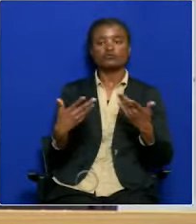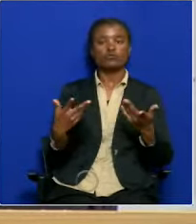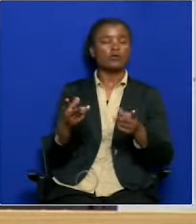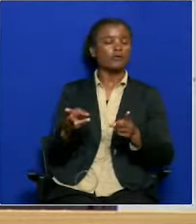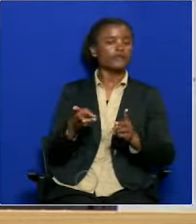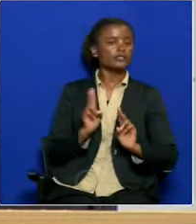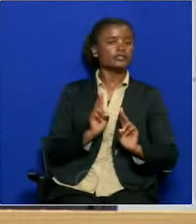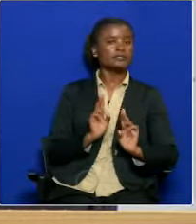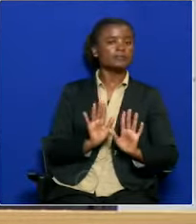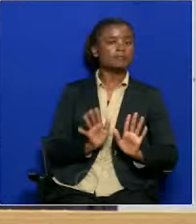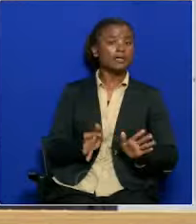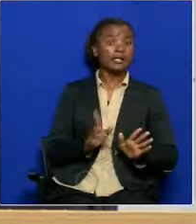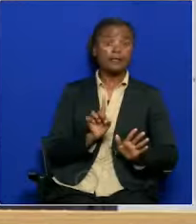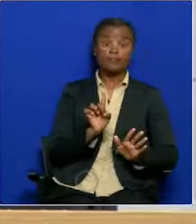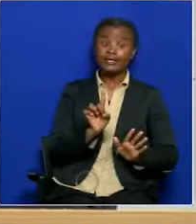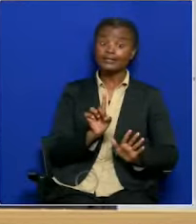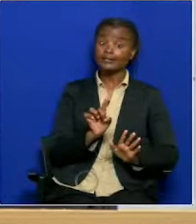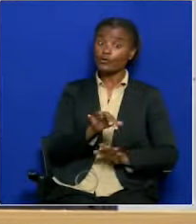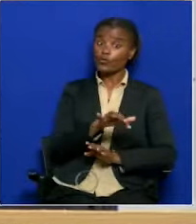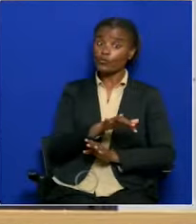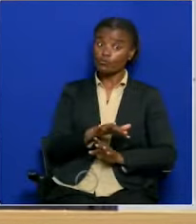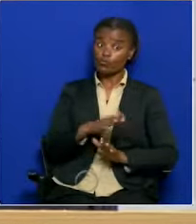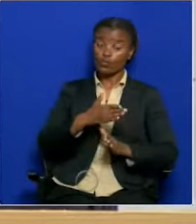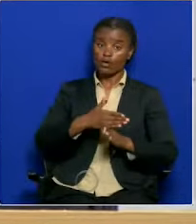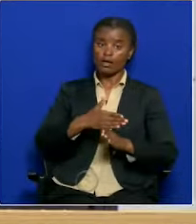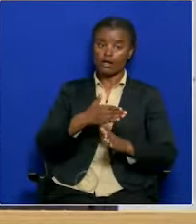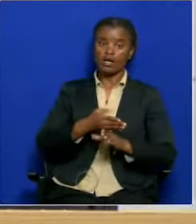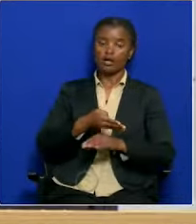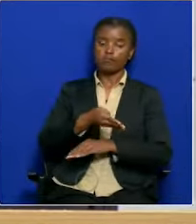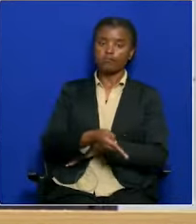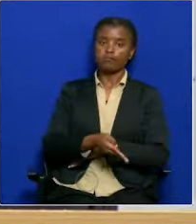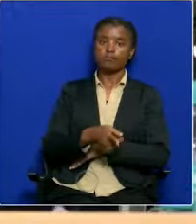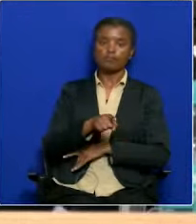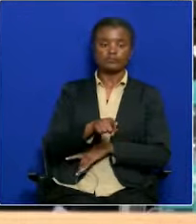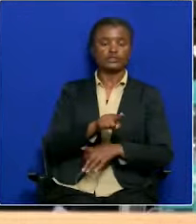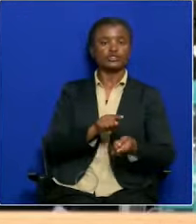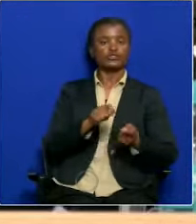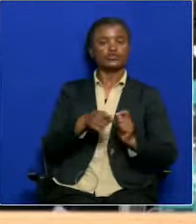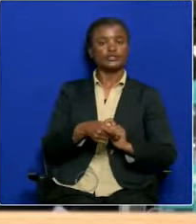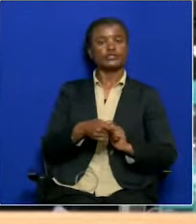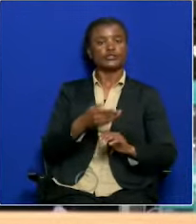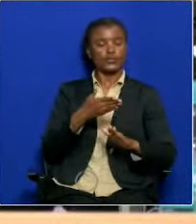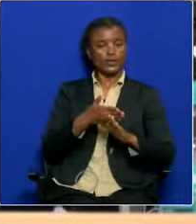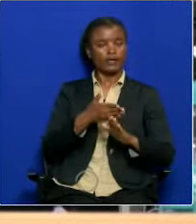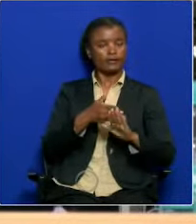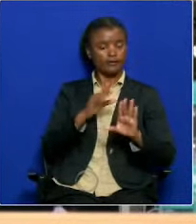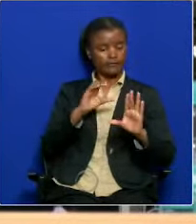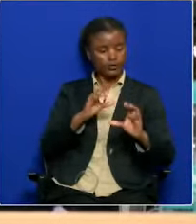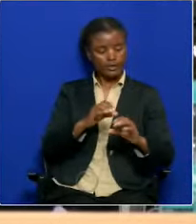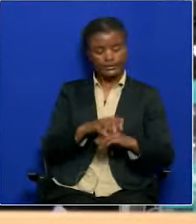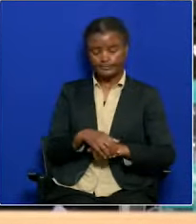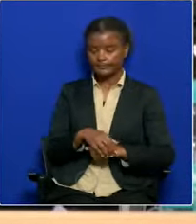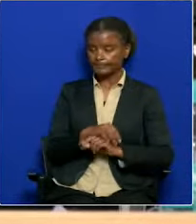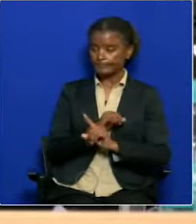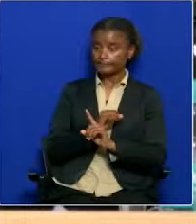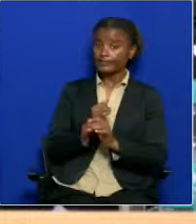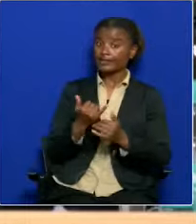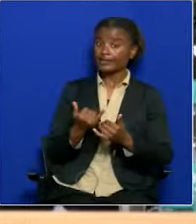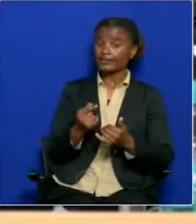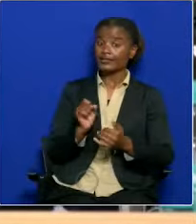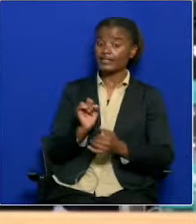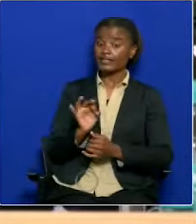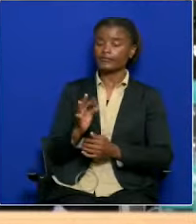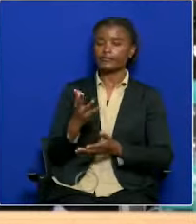work, then it will then change to work related. If I were to push you now to describe or to characterize